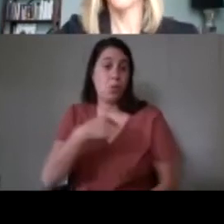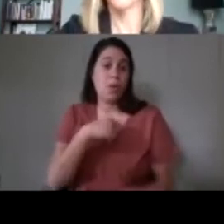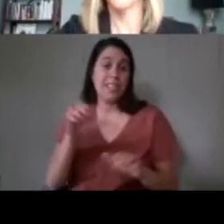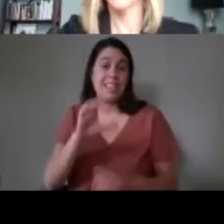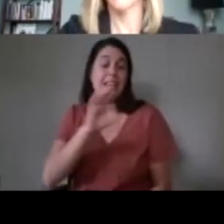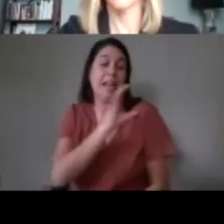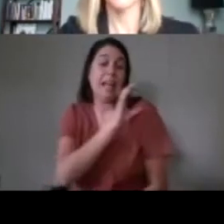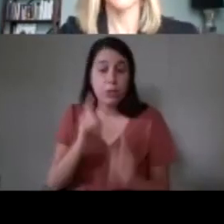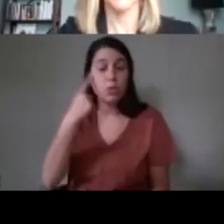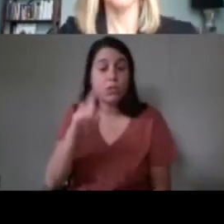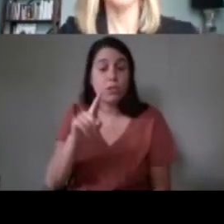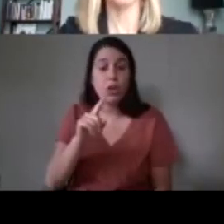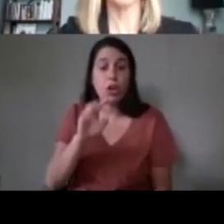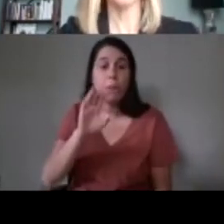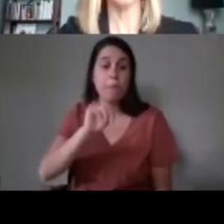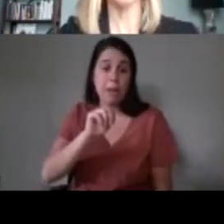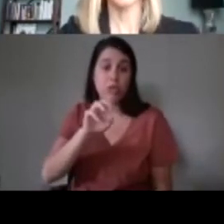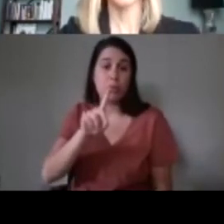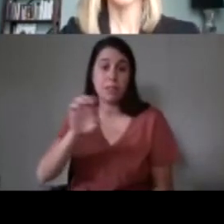episode using the SCID.